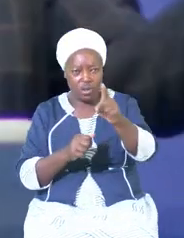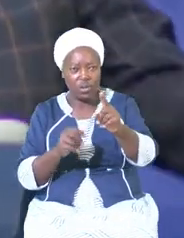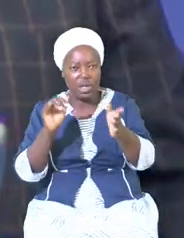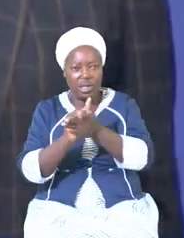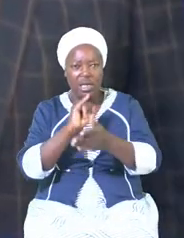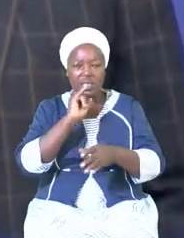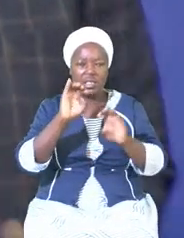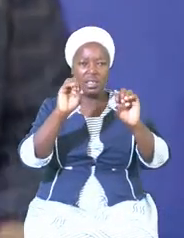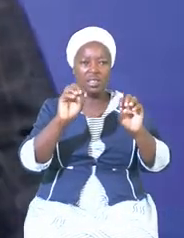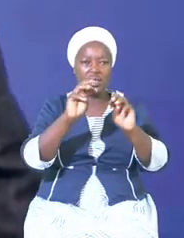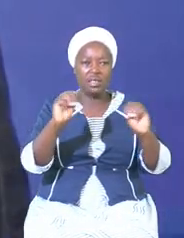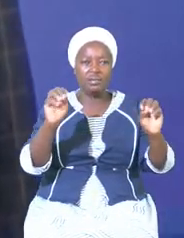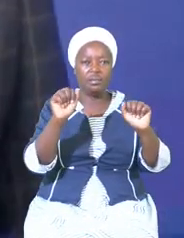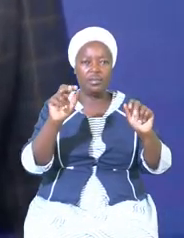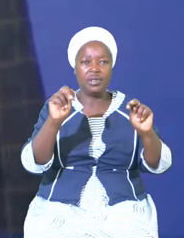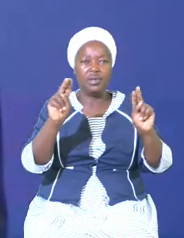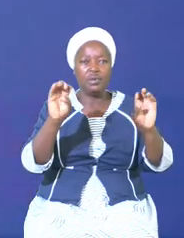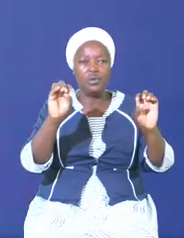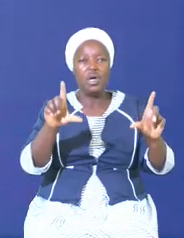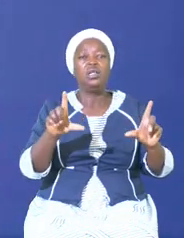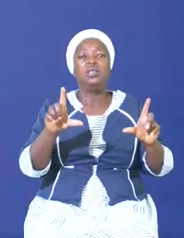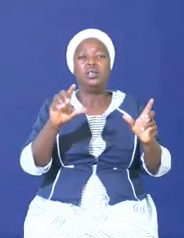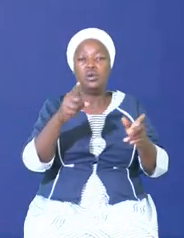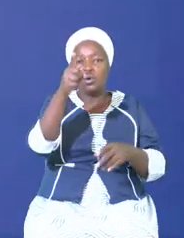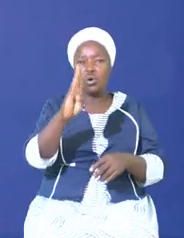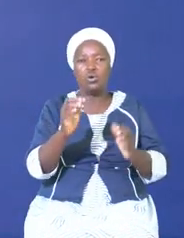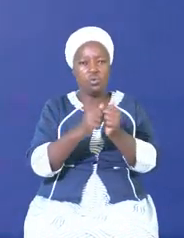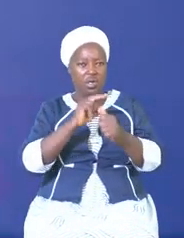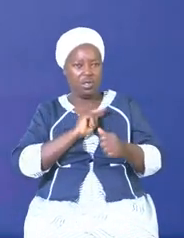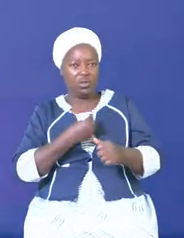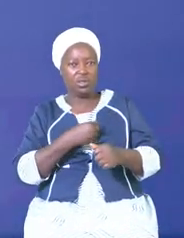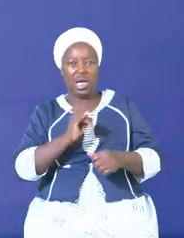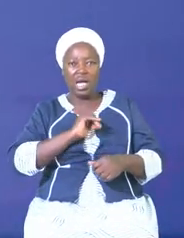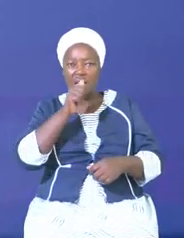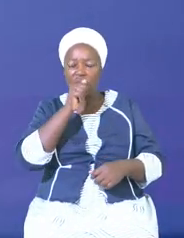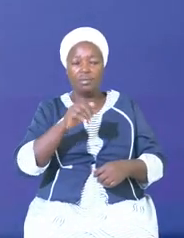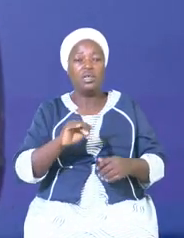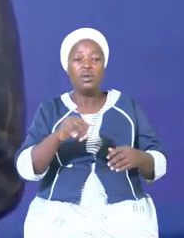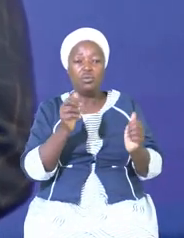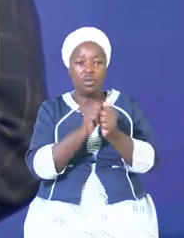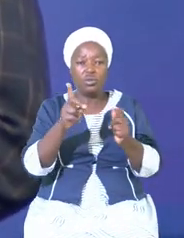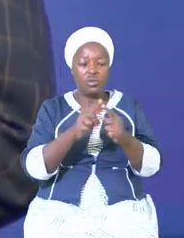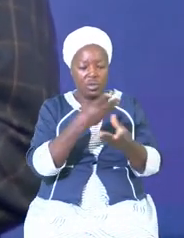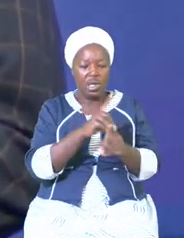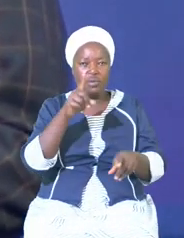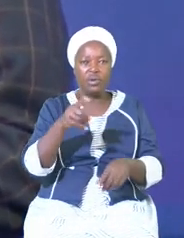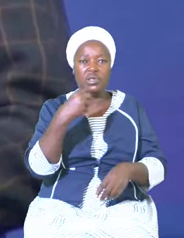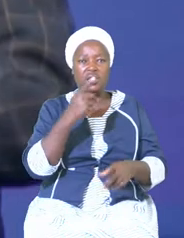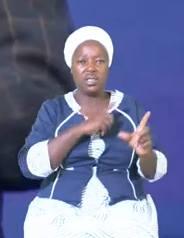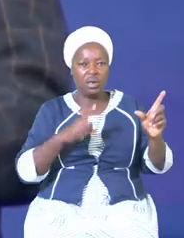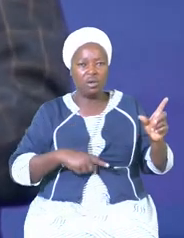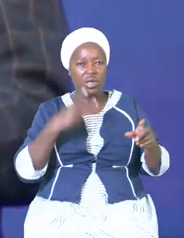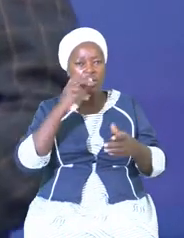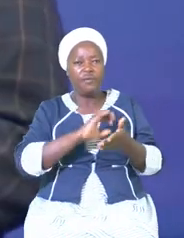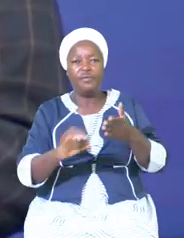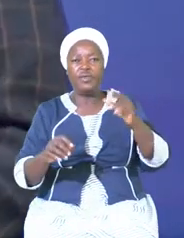us. I am with thee to save thee and to deliver thee, says the Lord. Look at verse 21 there.